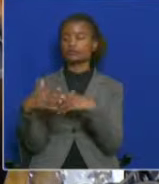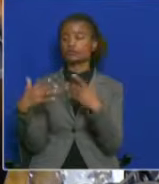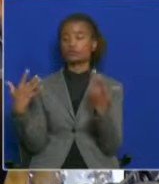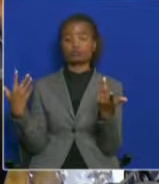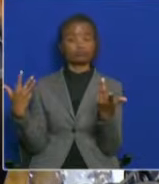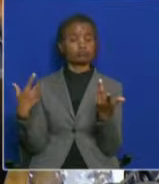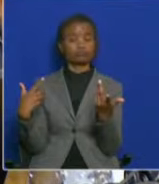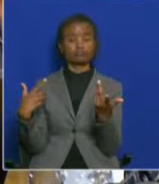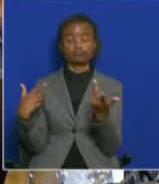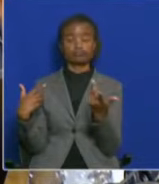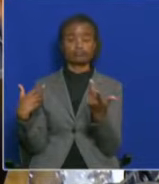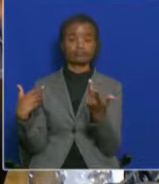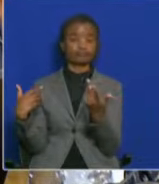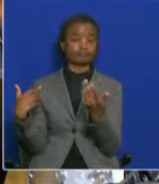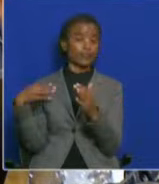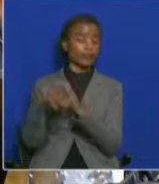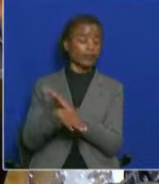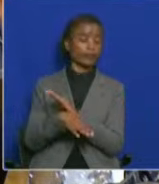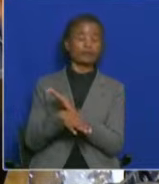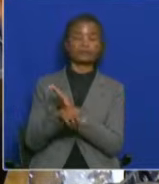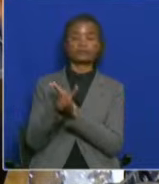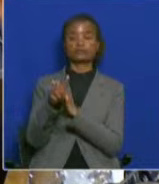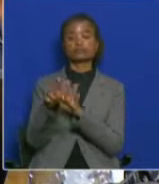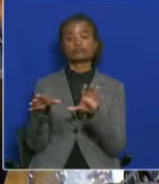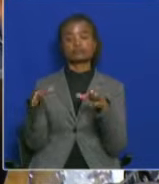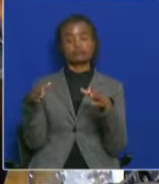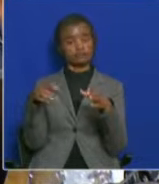falls squarely within the terms of reference